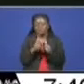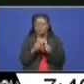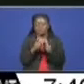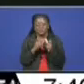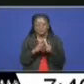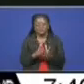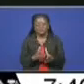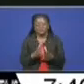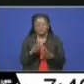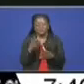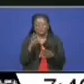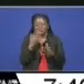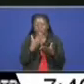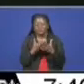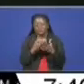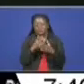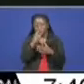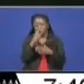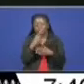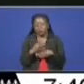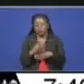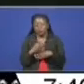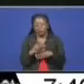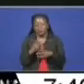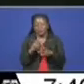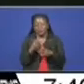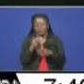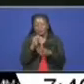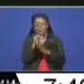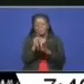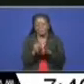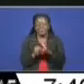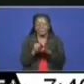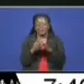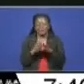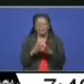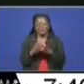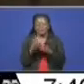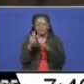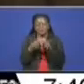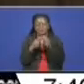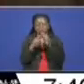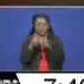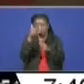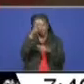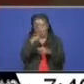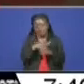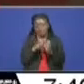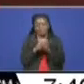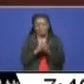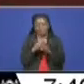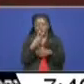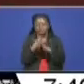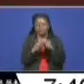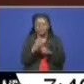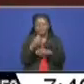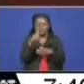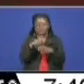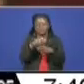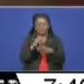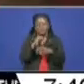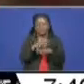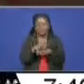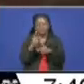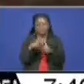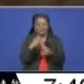use one or two more, especially in the male side. So I'm definitely keeping my eyes open to see what's out there right now. 2 years into the job and first year as full-time